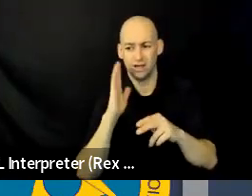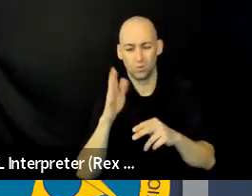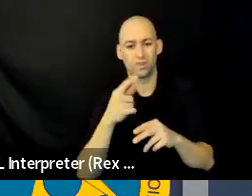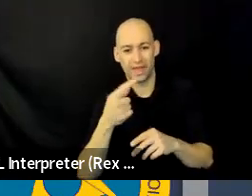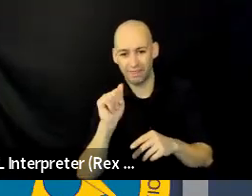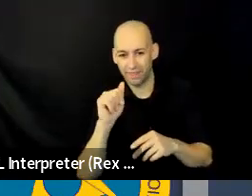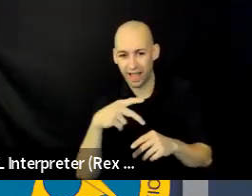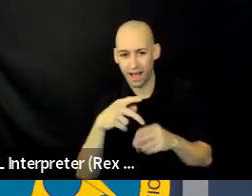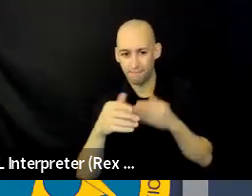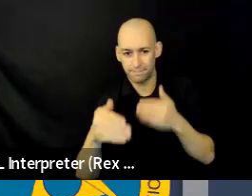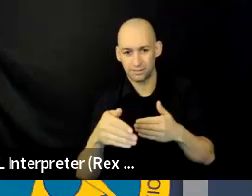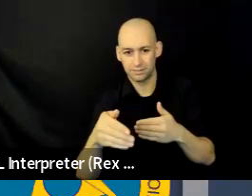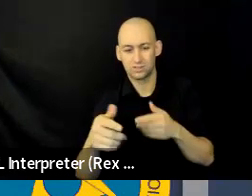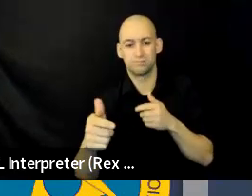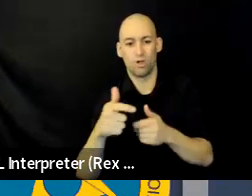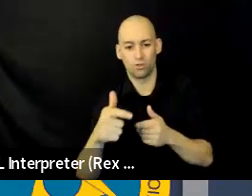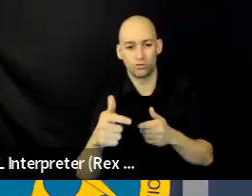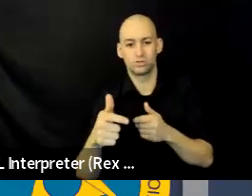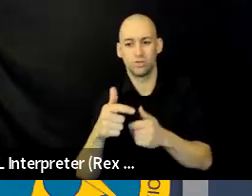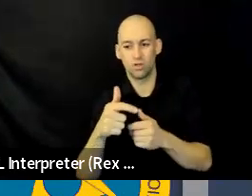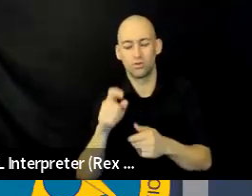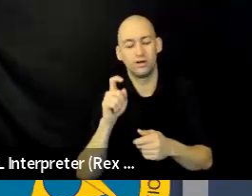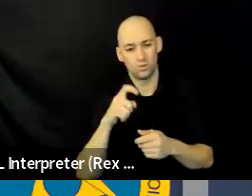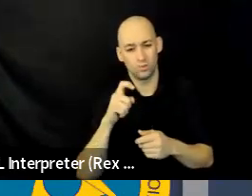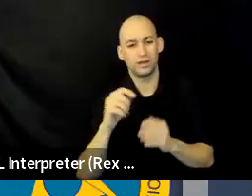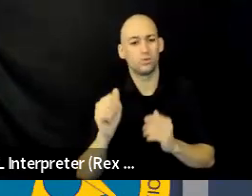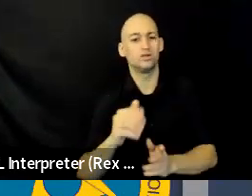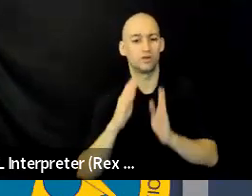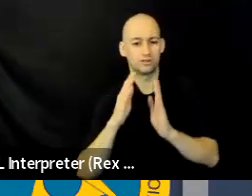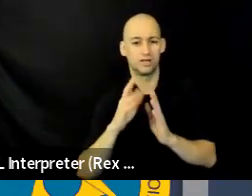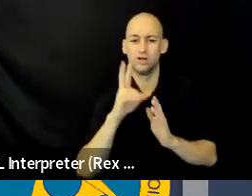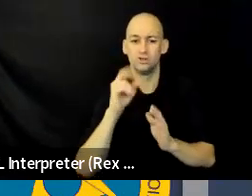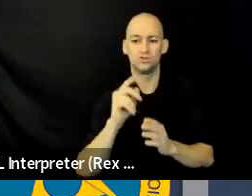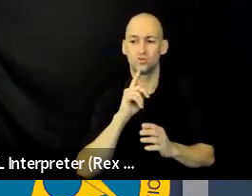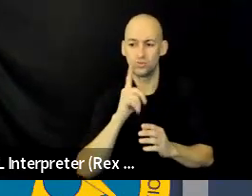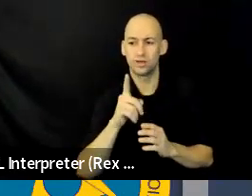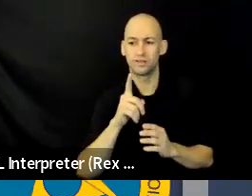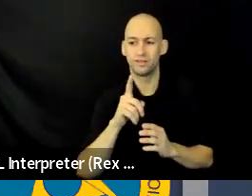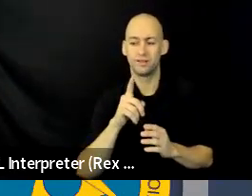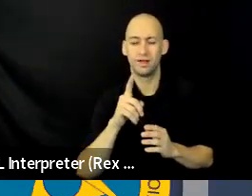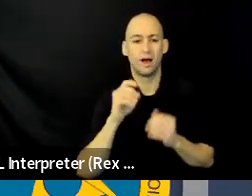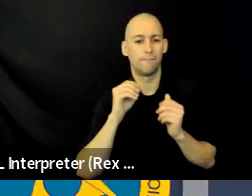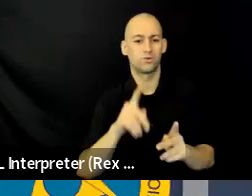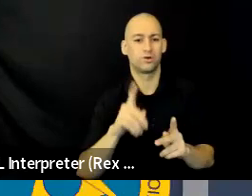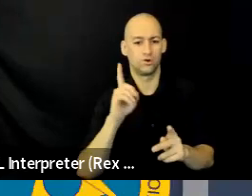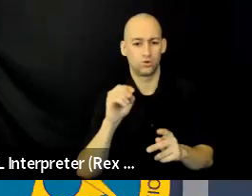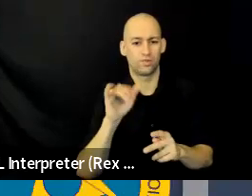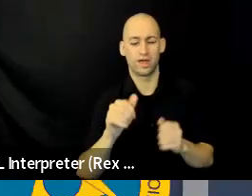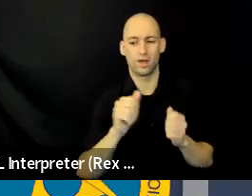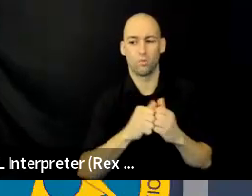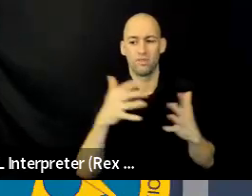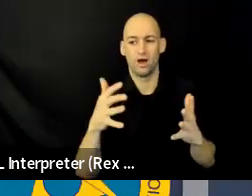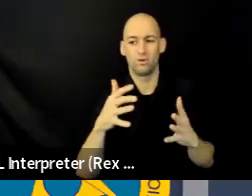And so we really have an obligation to address this. There's no opportunity to do that without